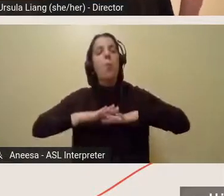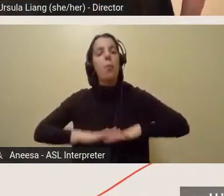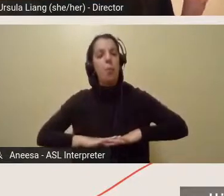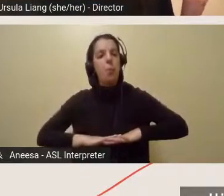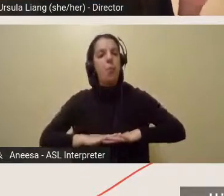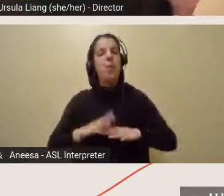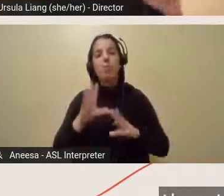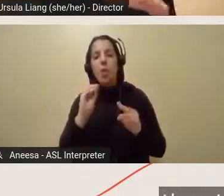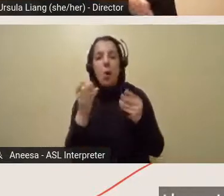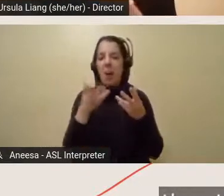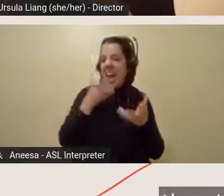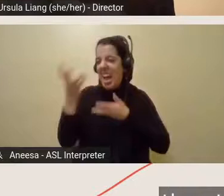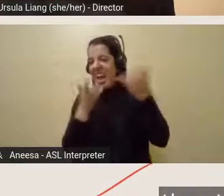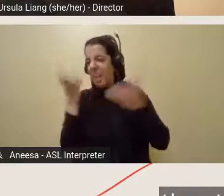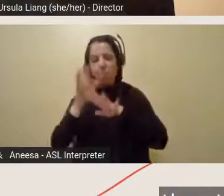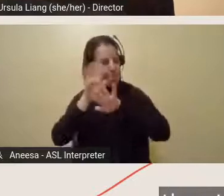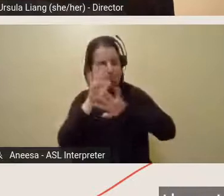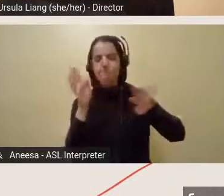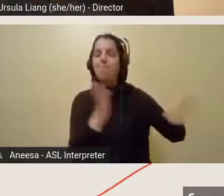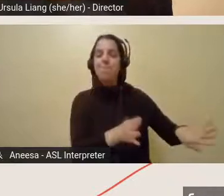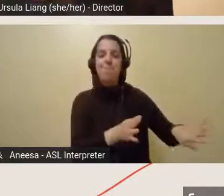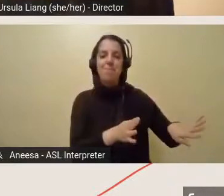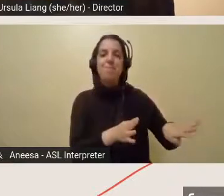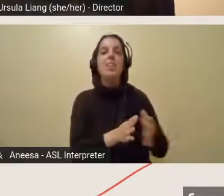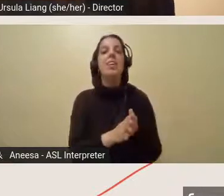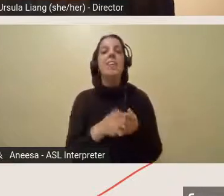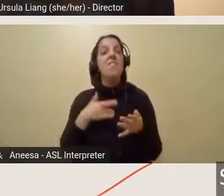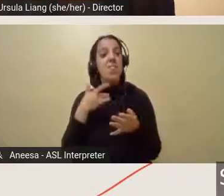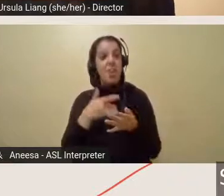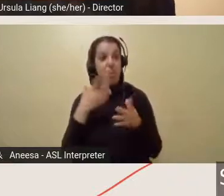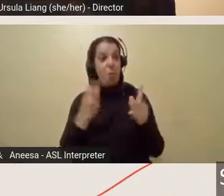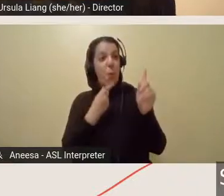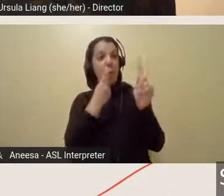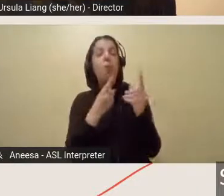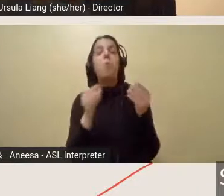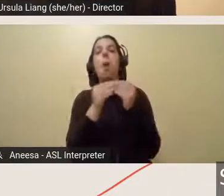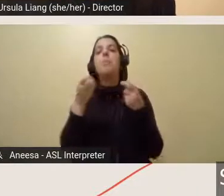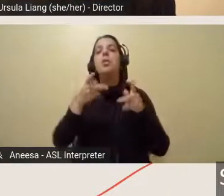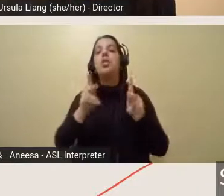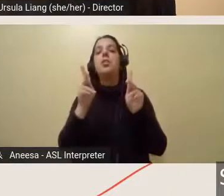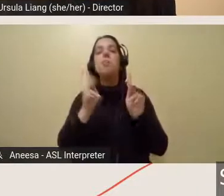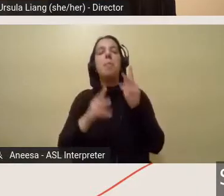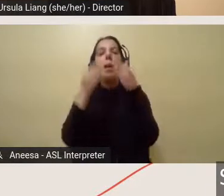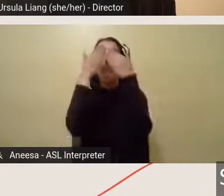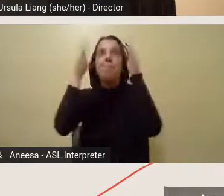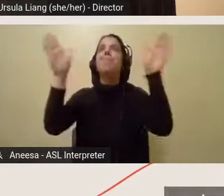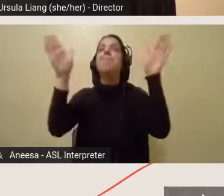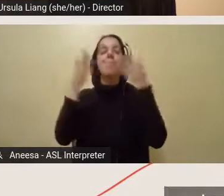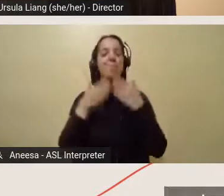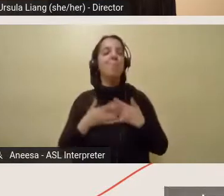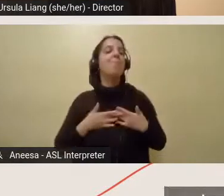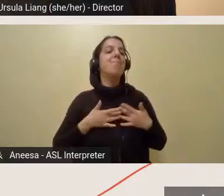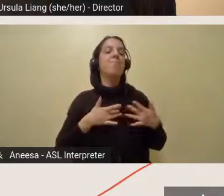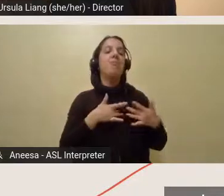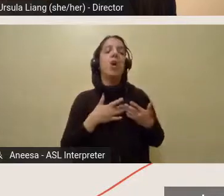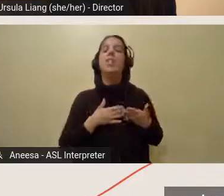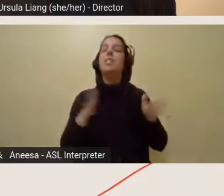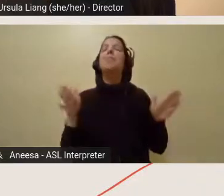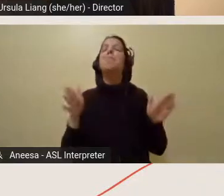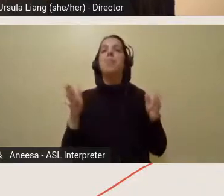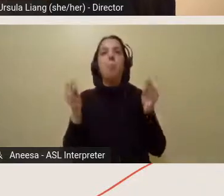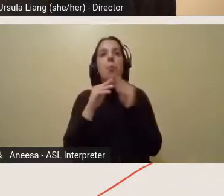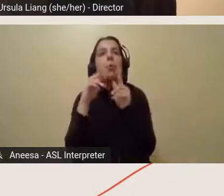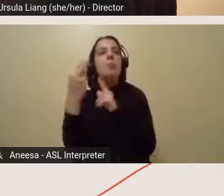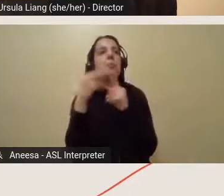yelling at each other in the street, then there might be more opportunity for people to listen to each other. So we were hoping that we could open people's minds up to listening to those perspectives.